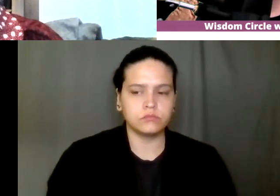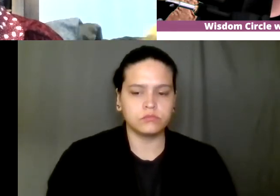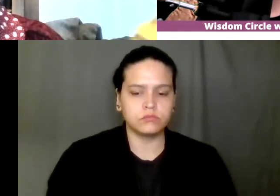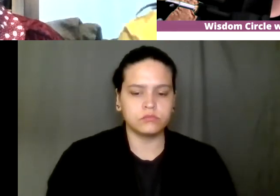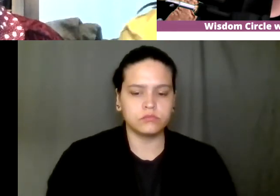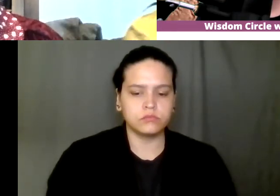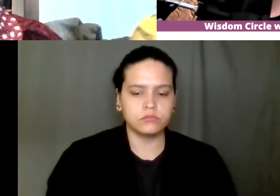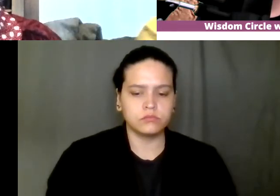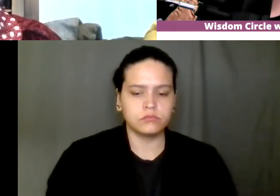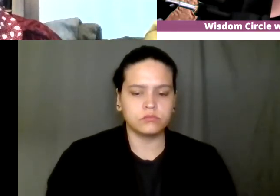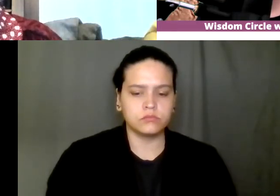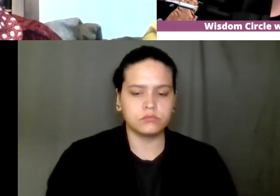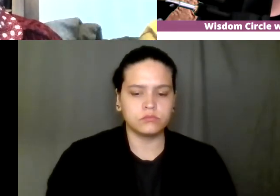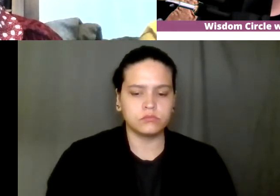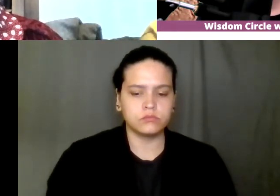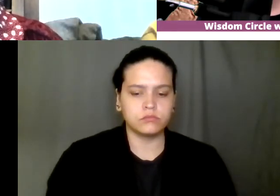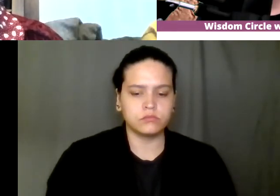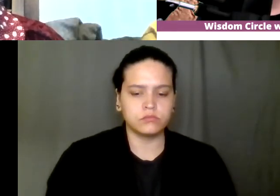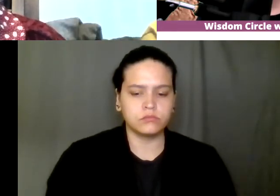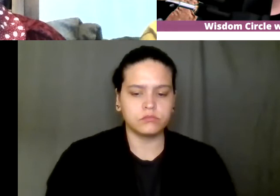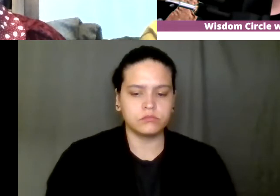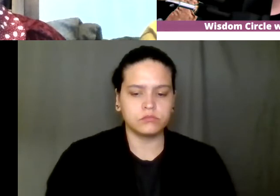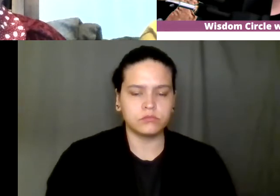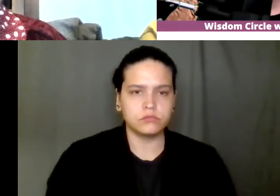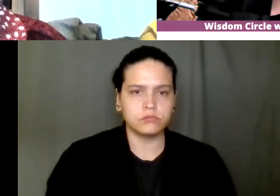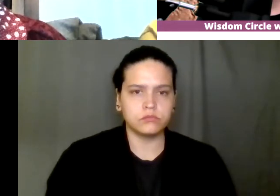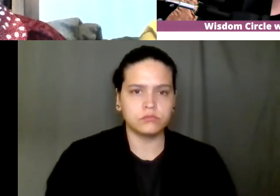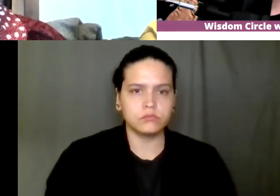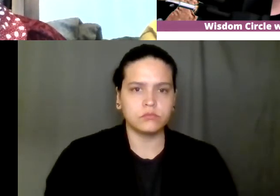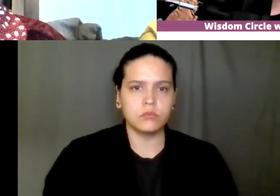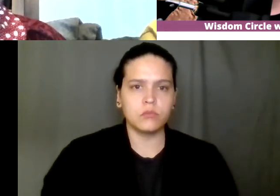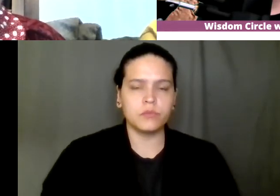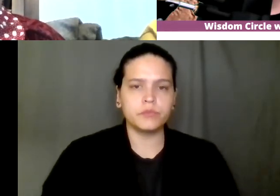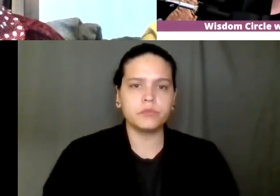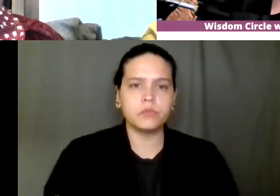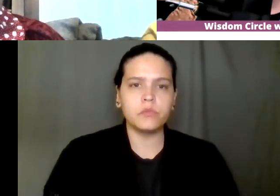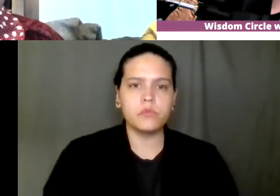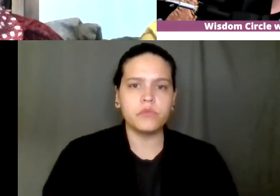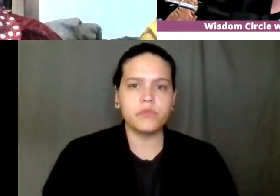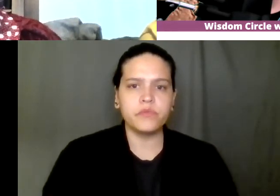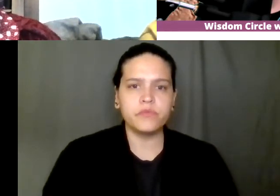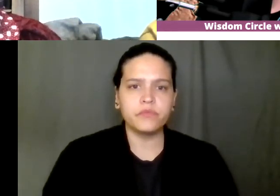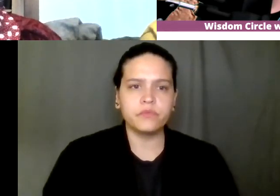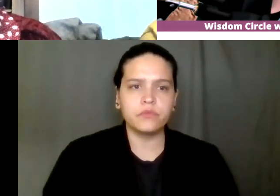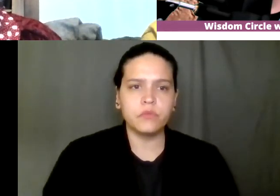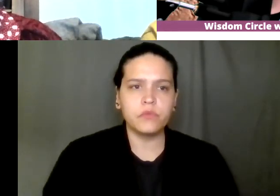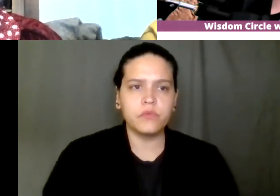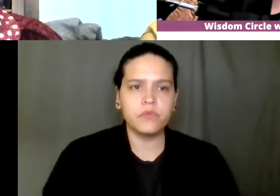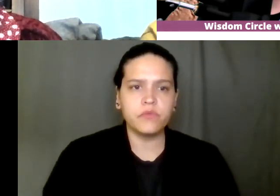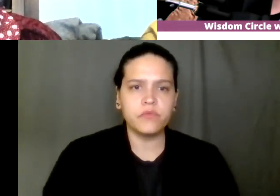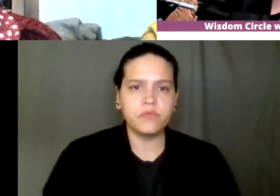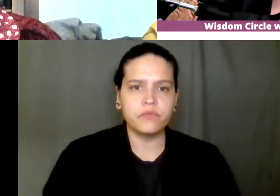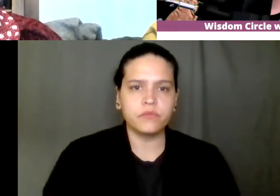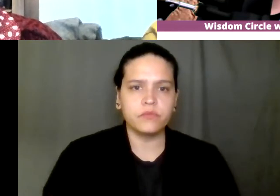hush in it's okay. So Charles Chenna, what are at this barha yager